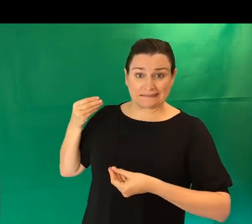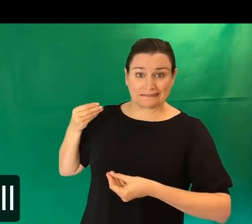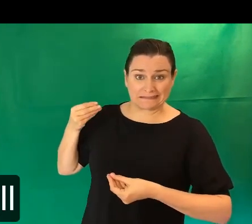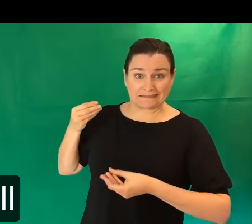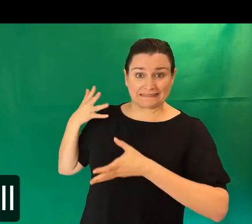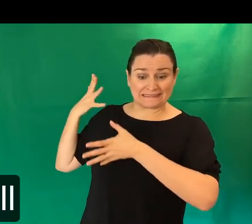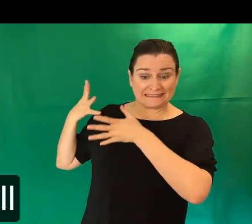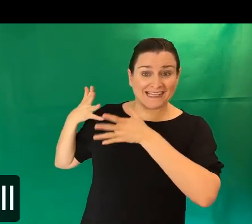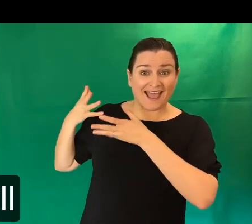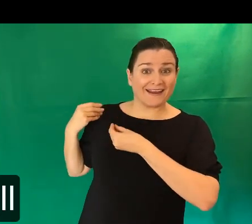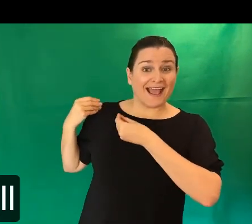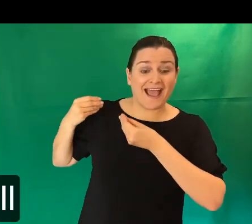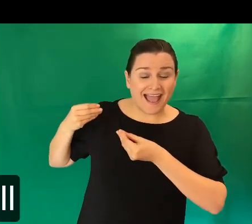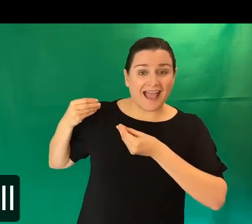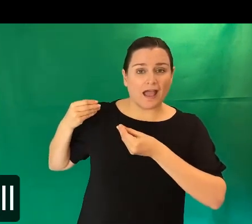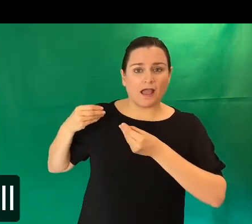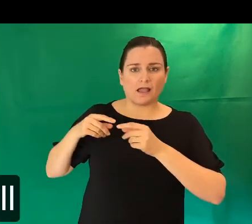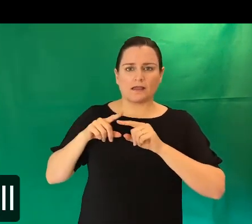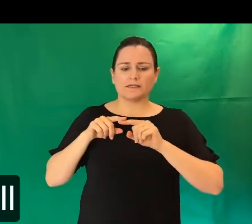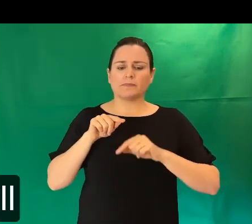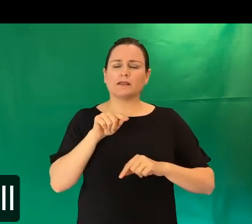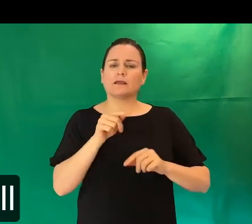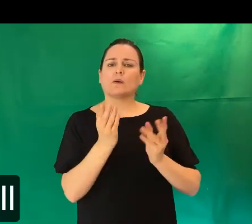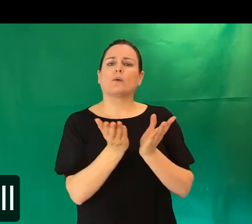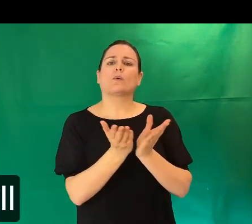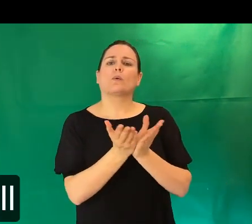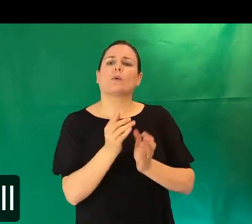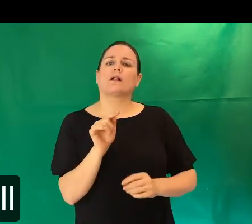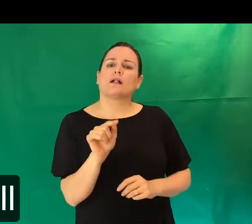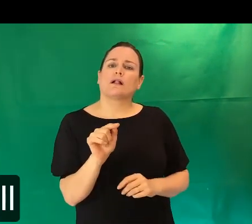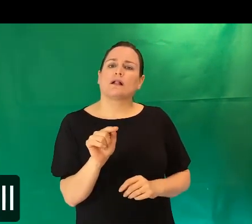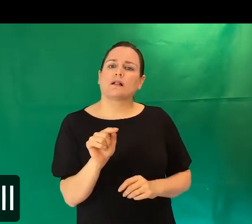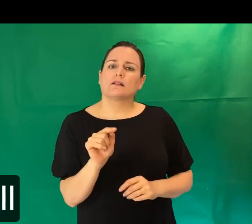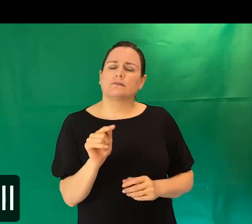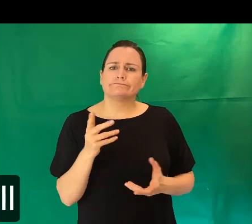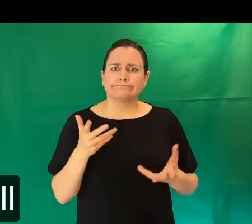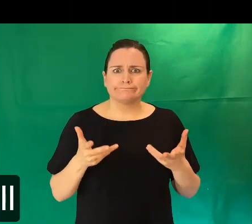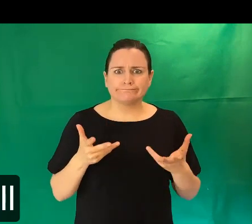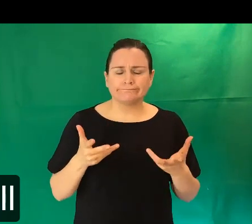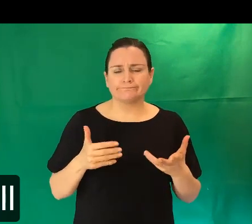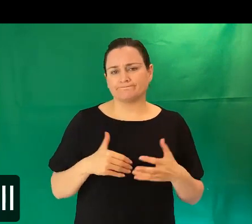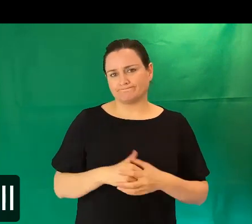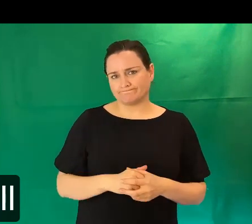depends on educational settings. So